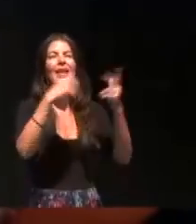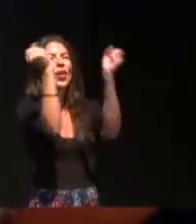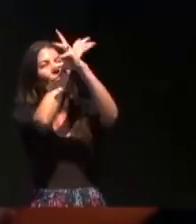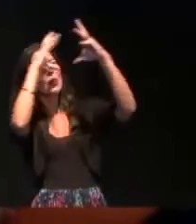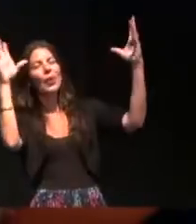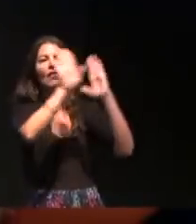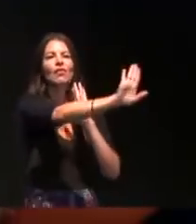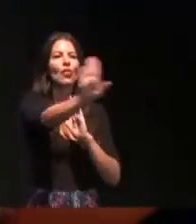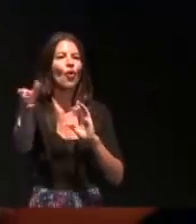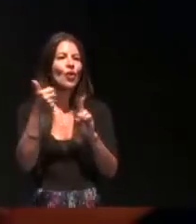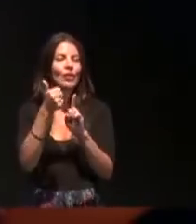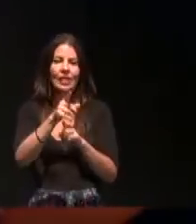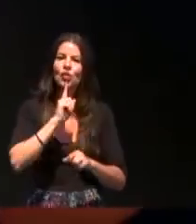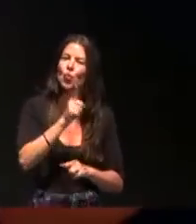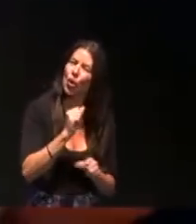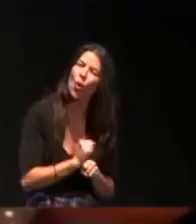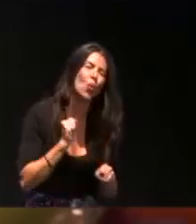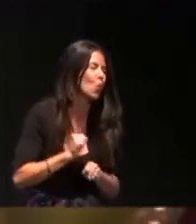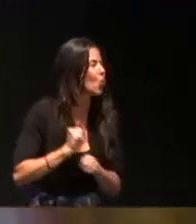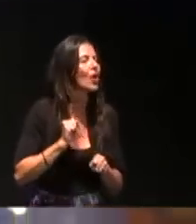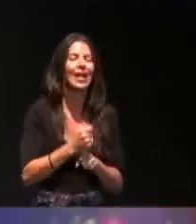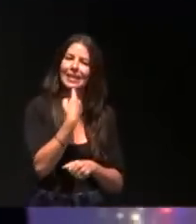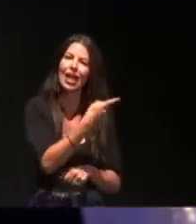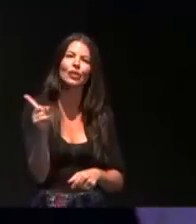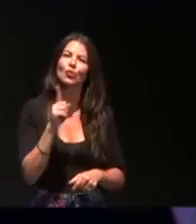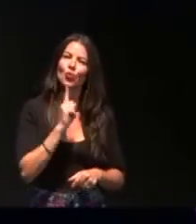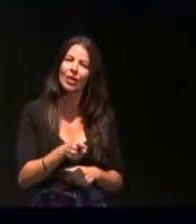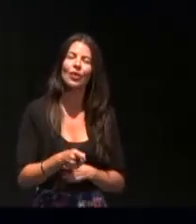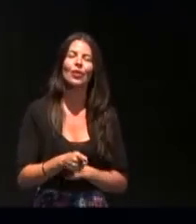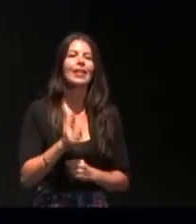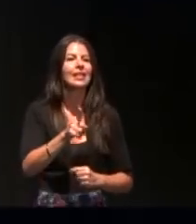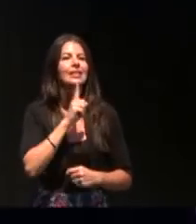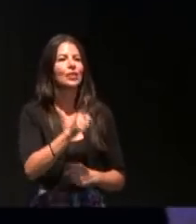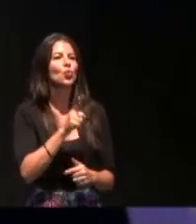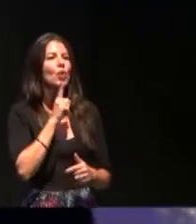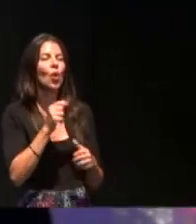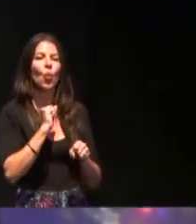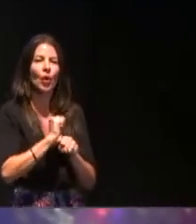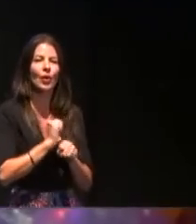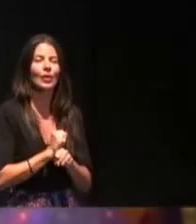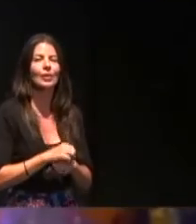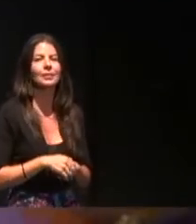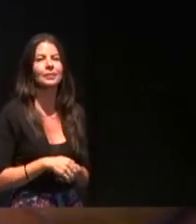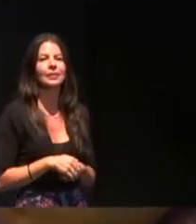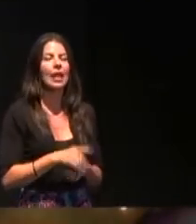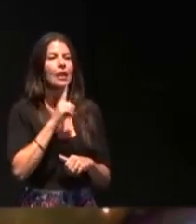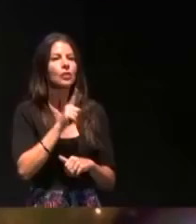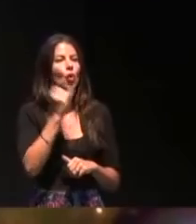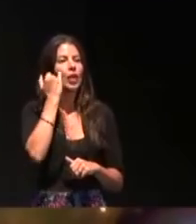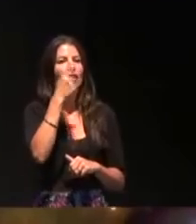version of yourself. This is real work, I tell you. This is real inner work. And so